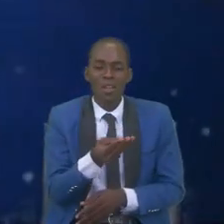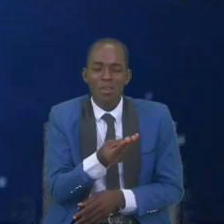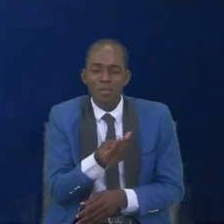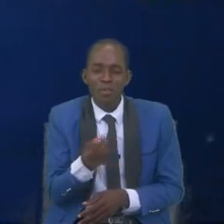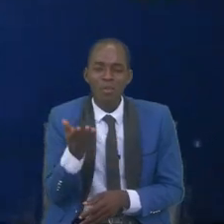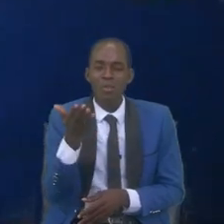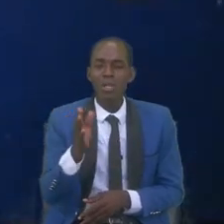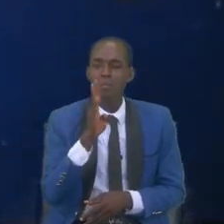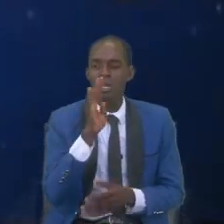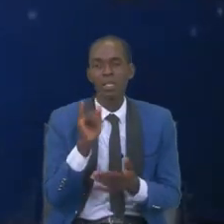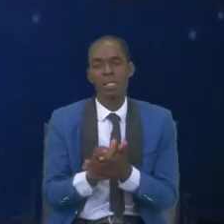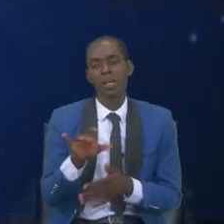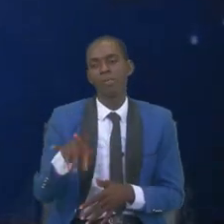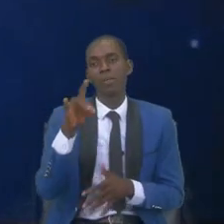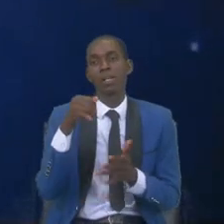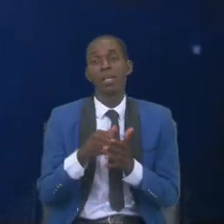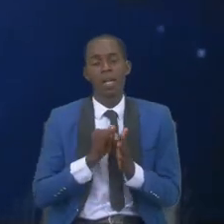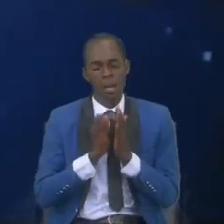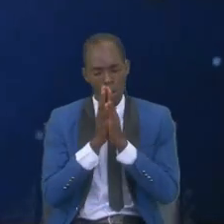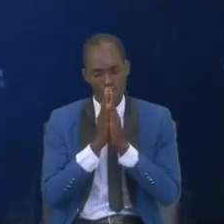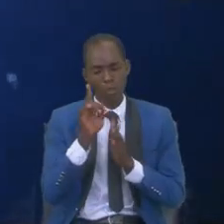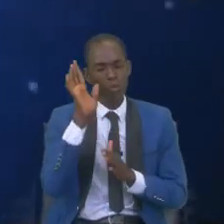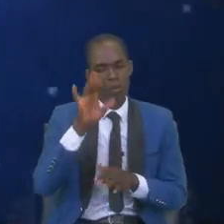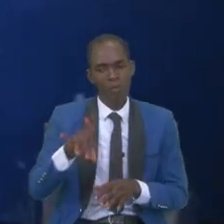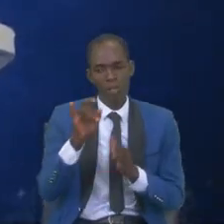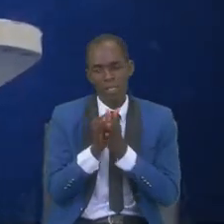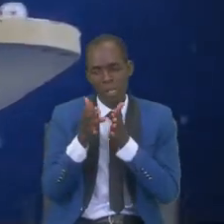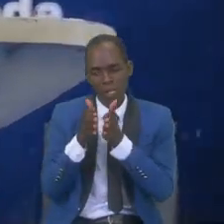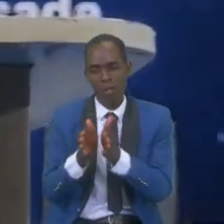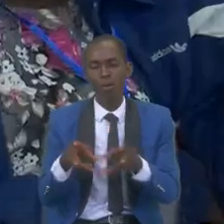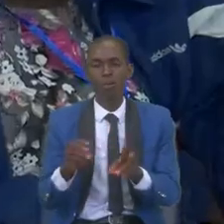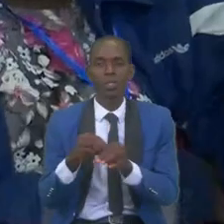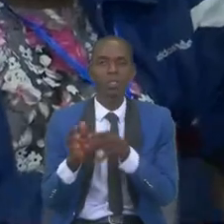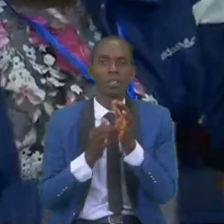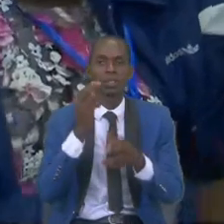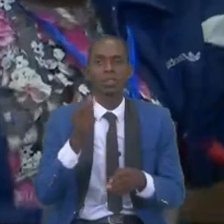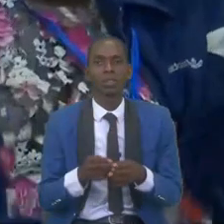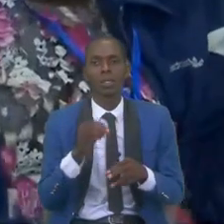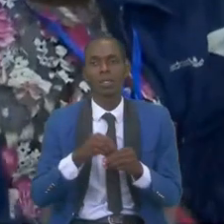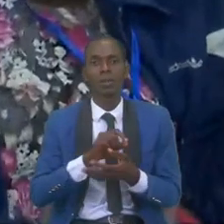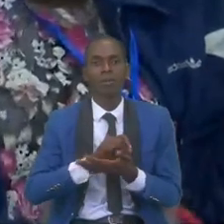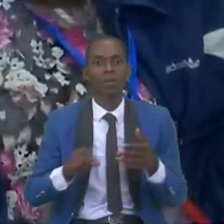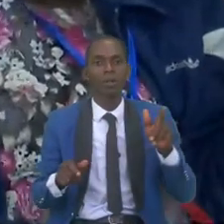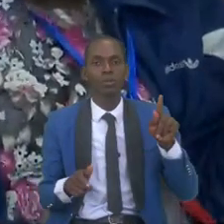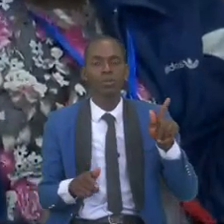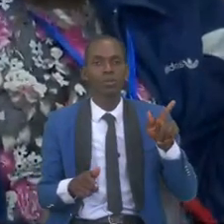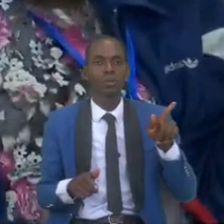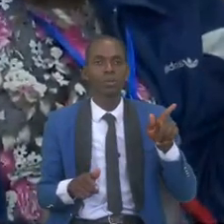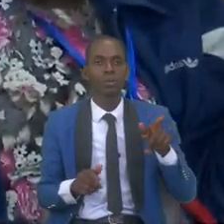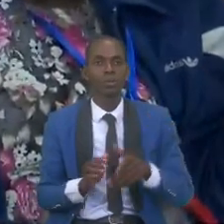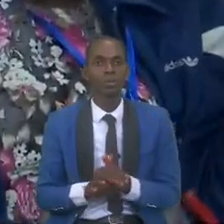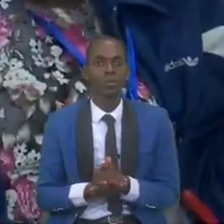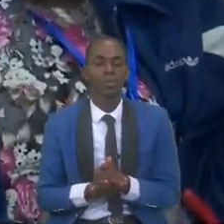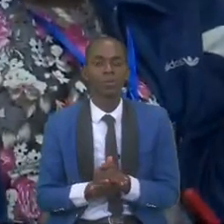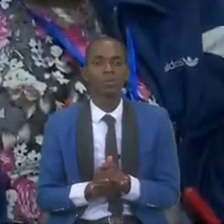find it. I pray you'll find it in Jesus' name. Look at verse 21. Verse 21.